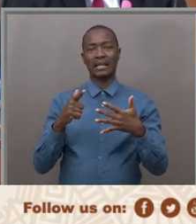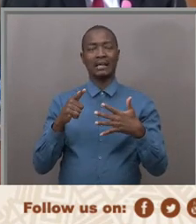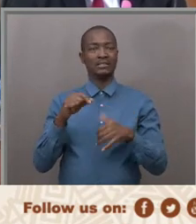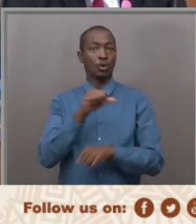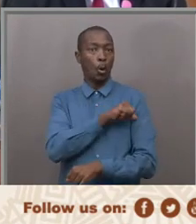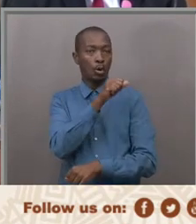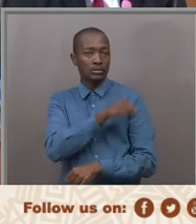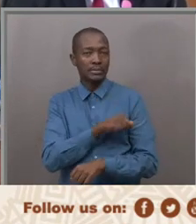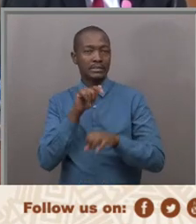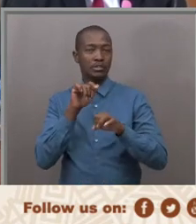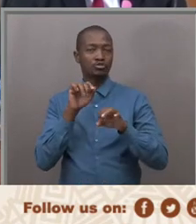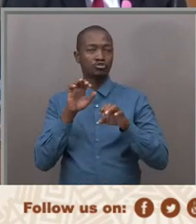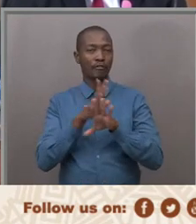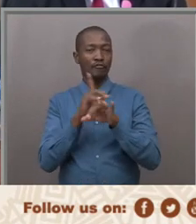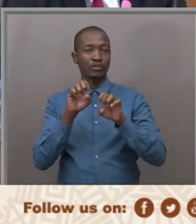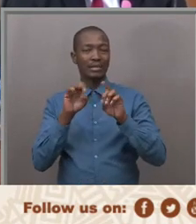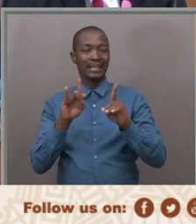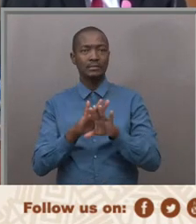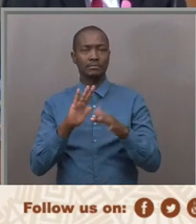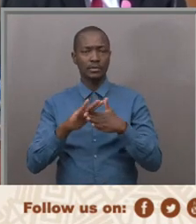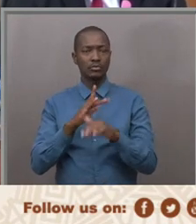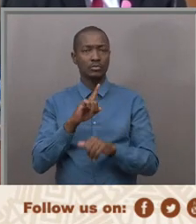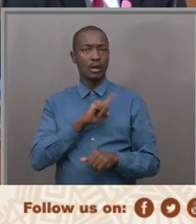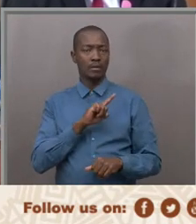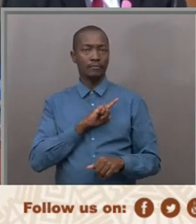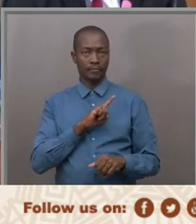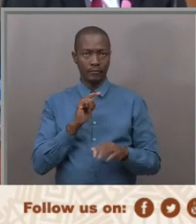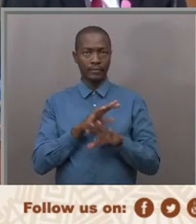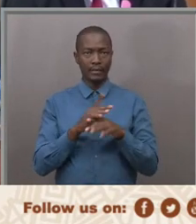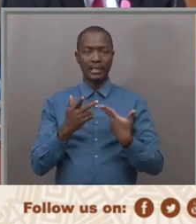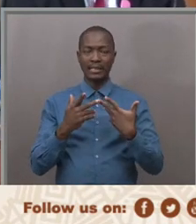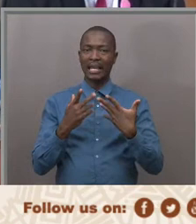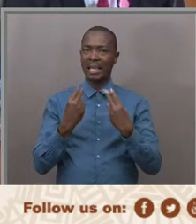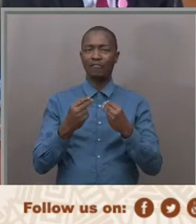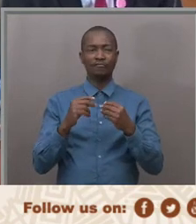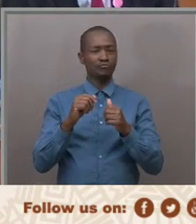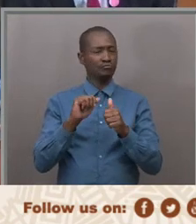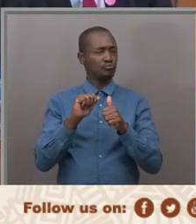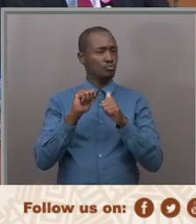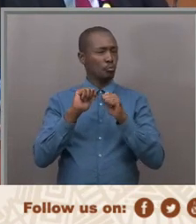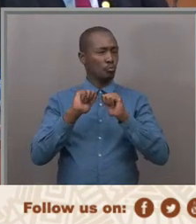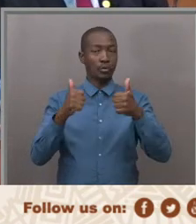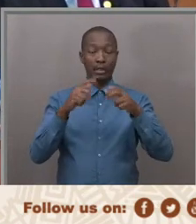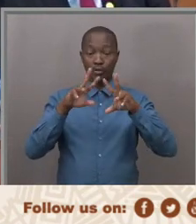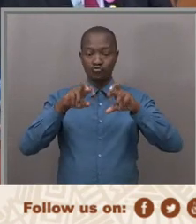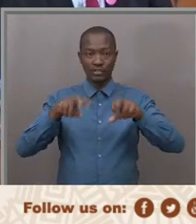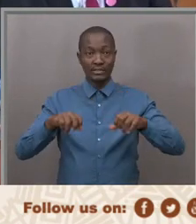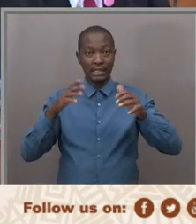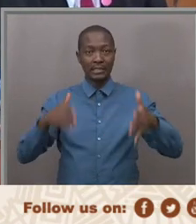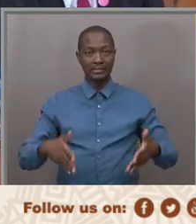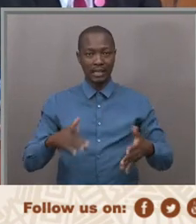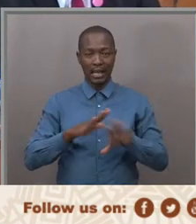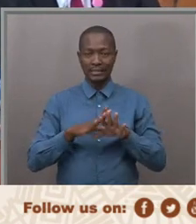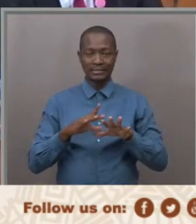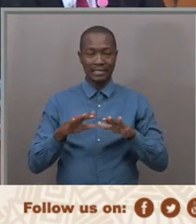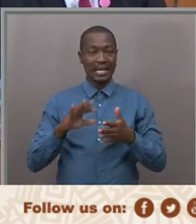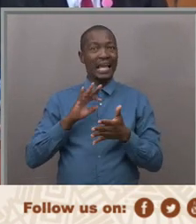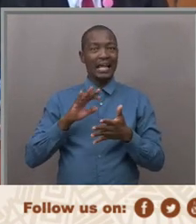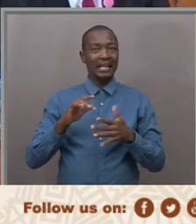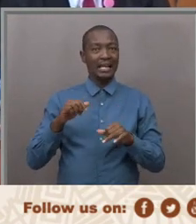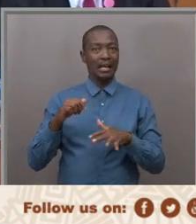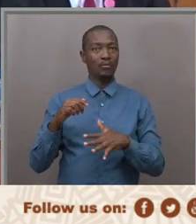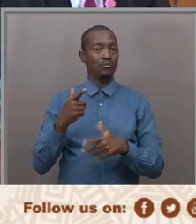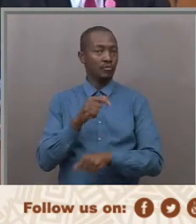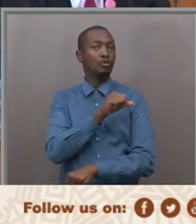because they have top-class, world-class researchers. They have world-class clinicians who have been at